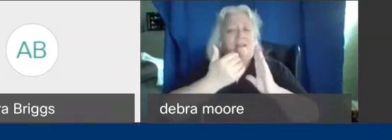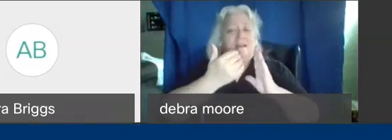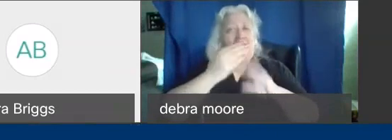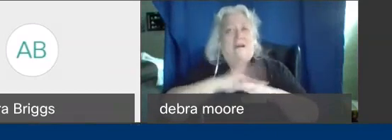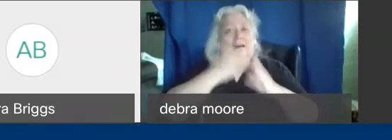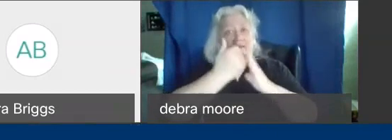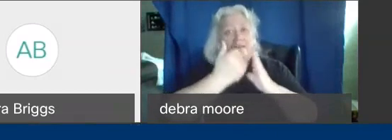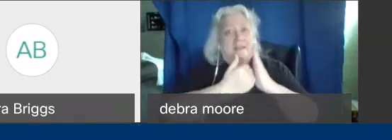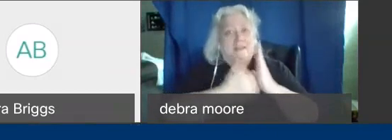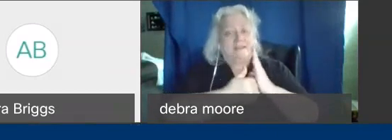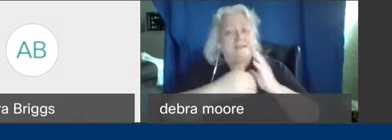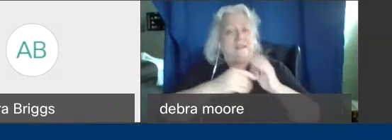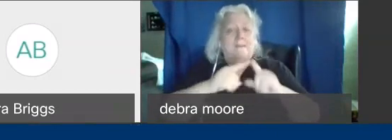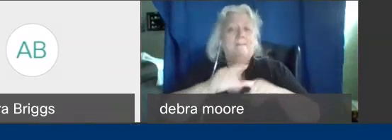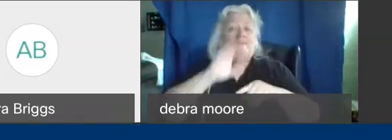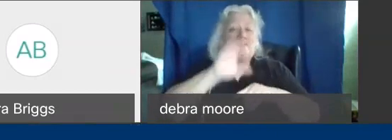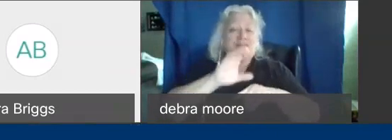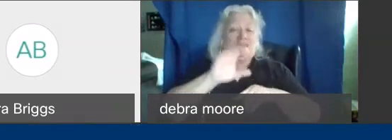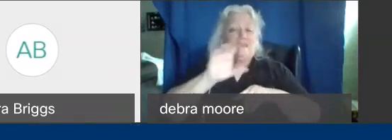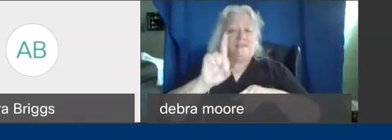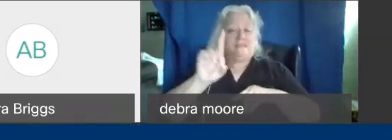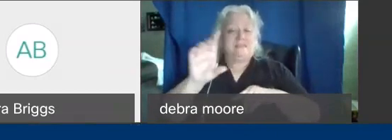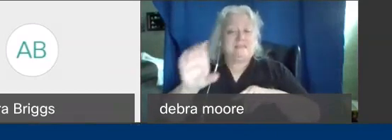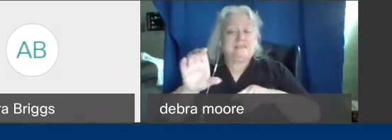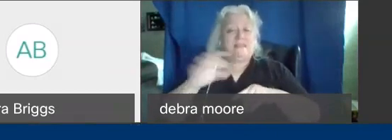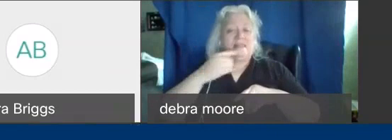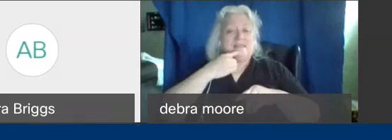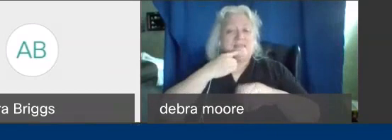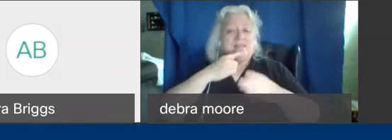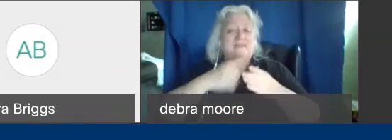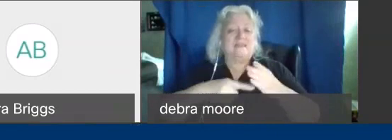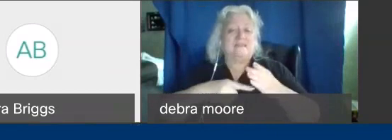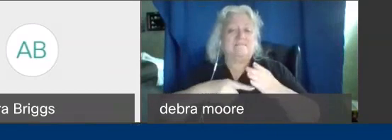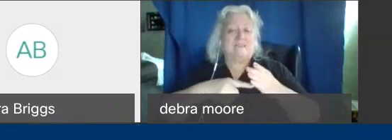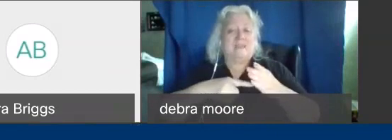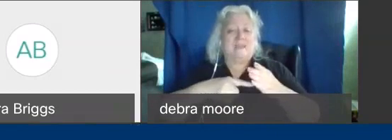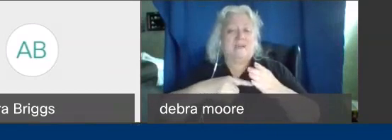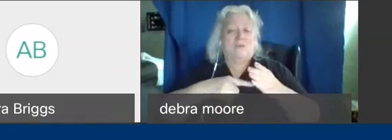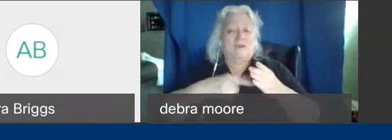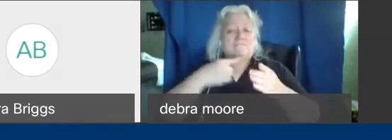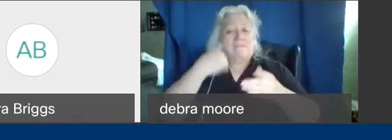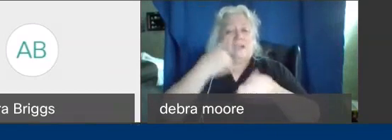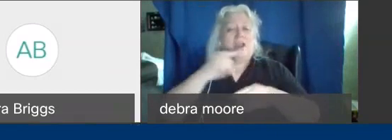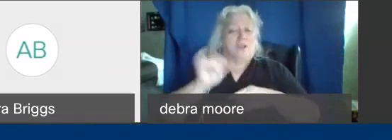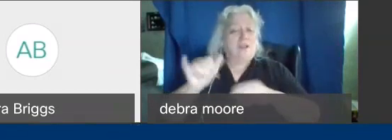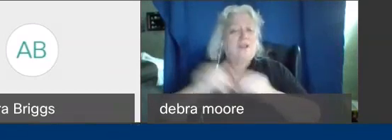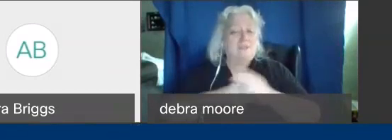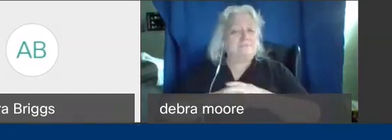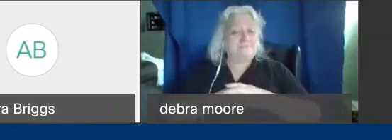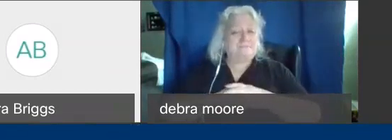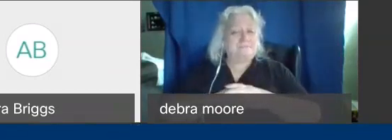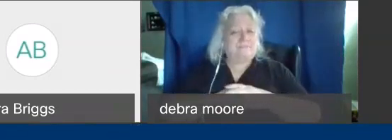symptoms from the CDC, so I just want to let you guys know. And symptoms may appear within 2 to 14 days